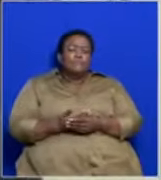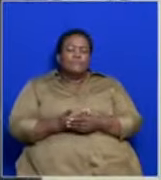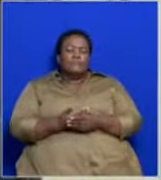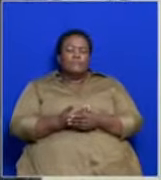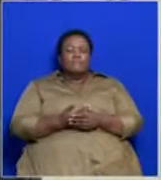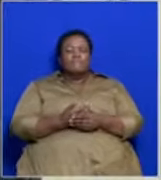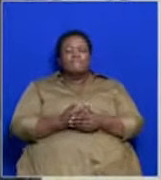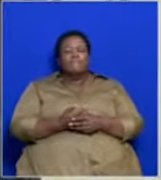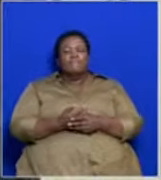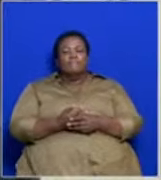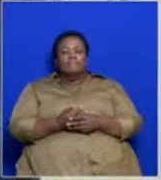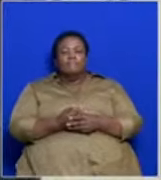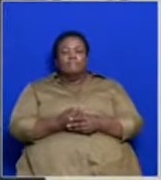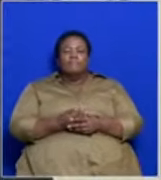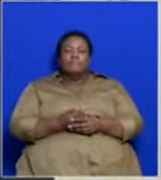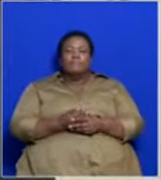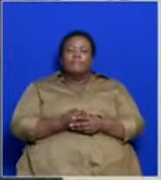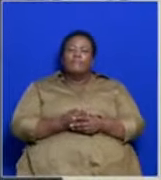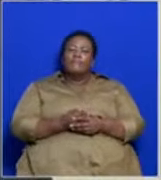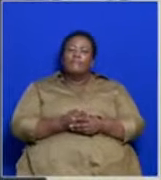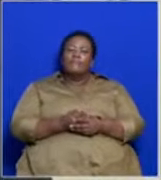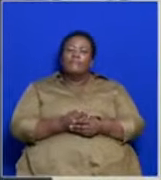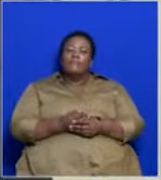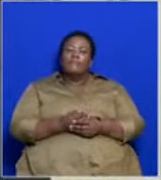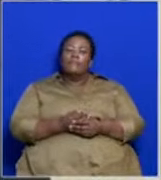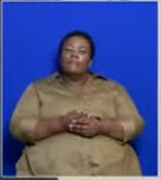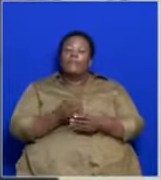Okay. Before I read